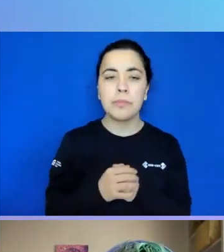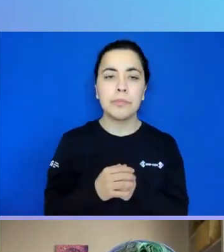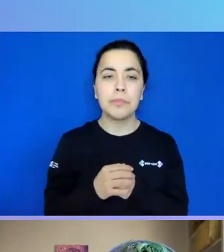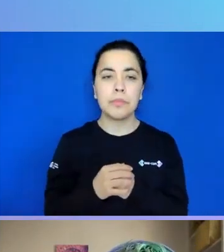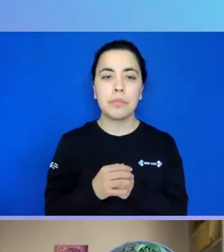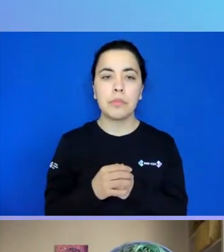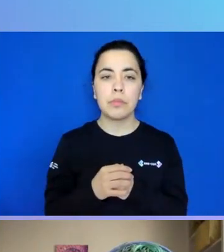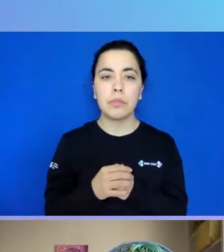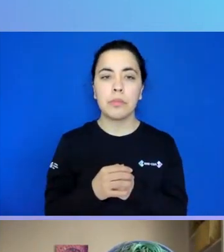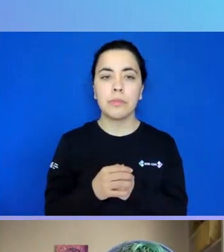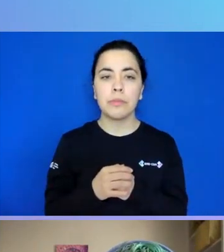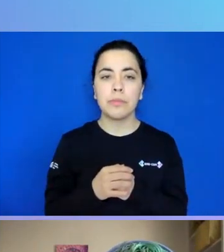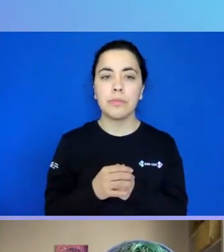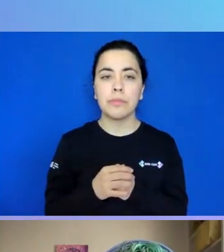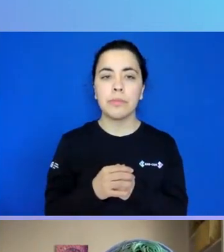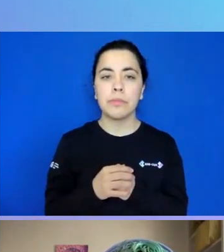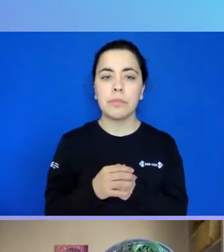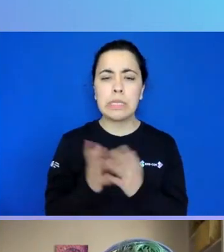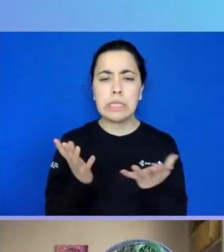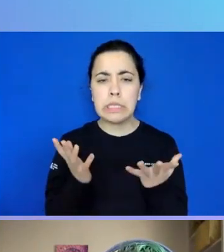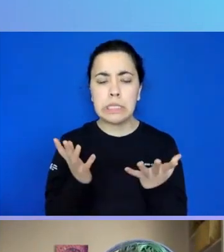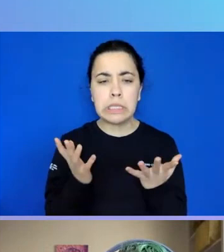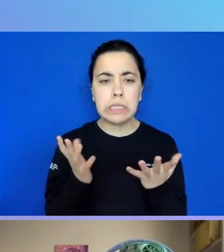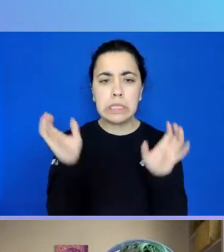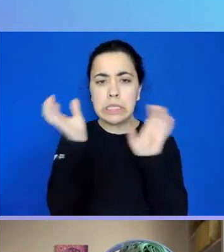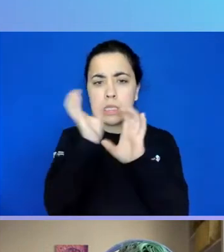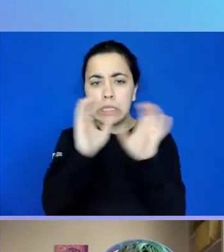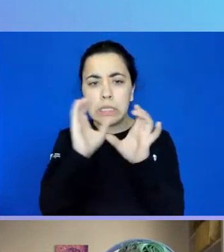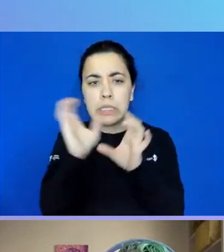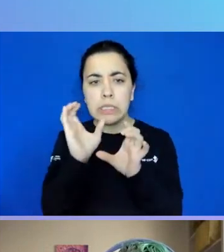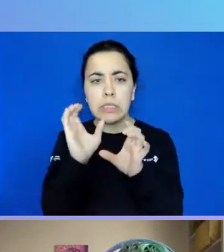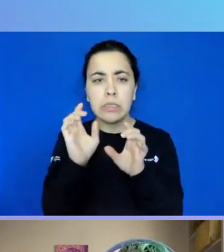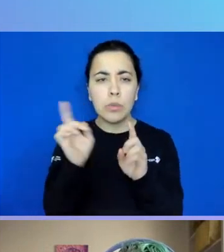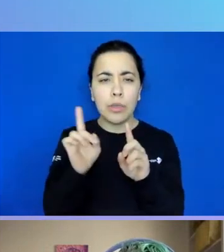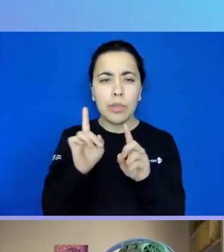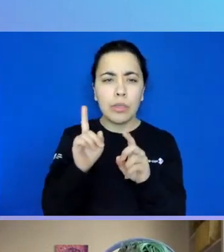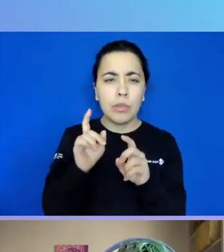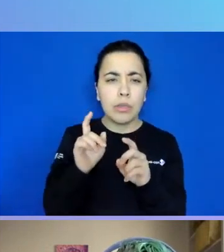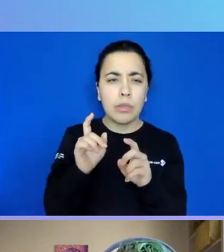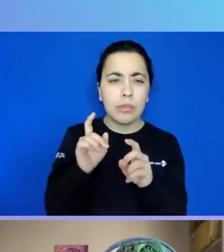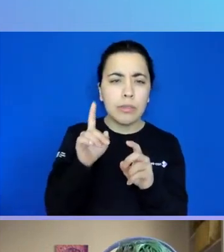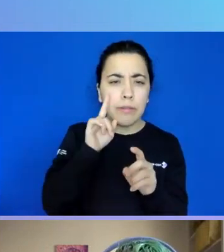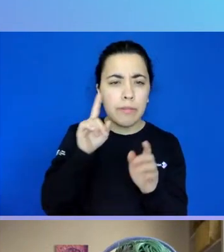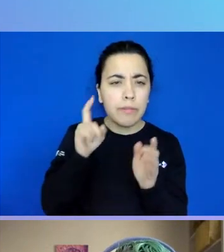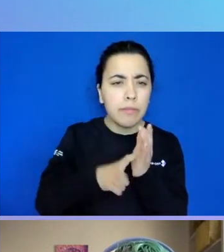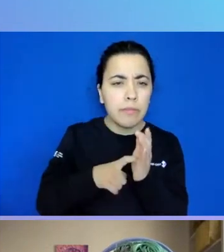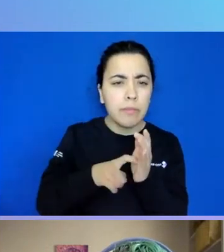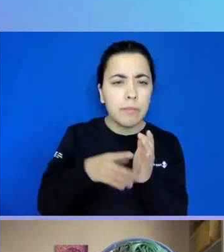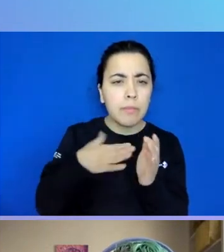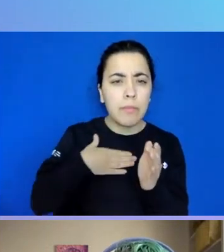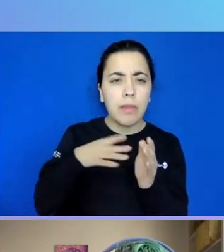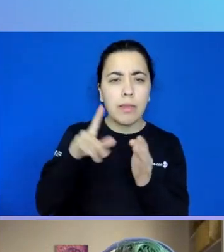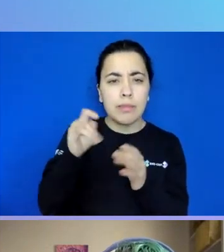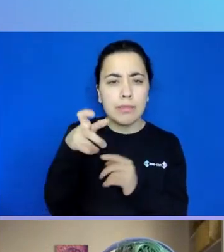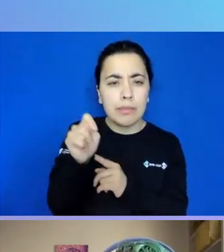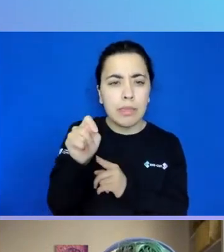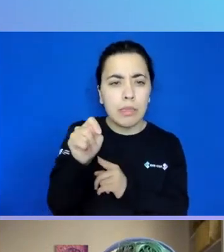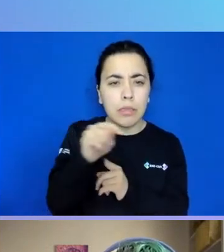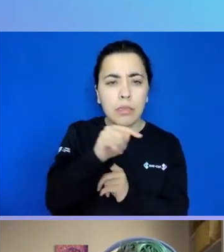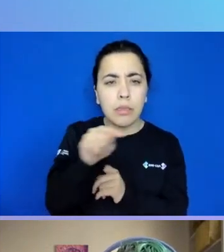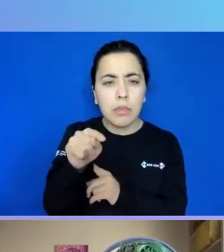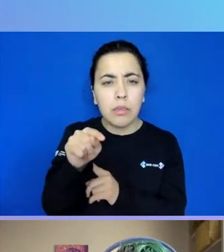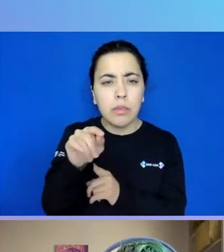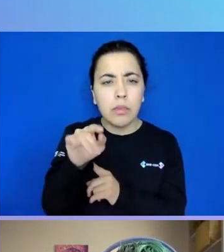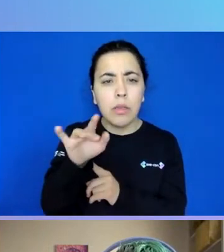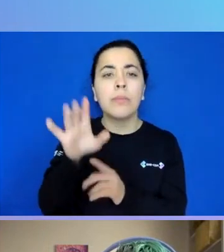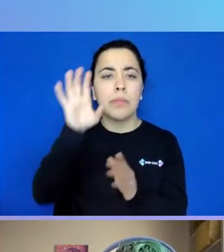All right, so I'm looking for discernible text. So what is my button doing? All right, I got an image in here, and the source is something